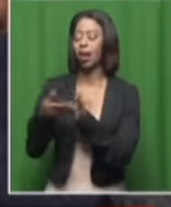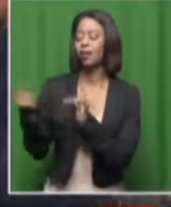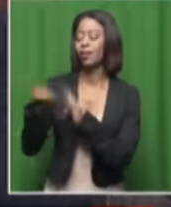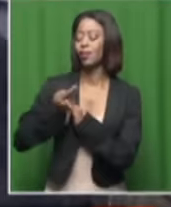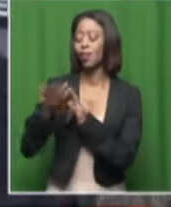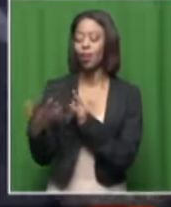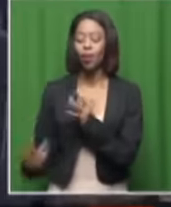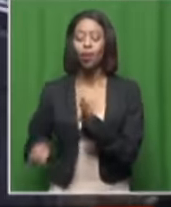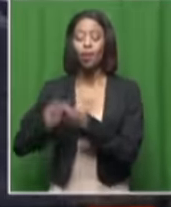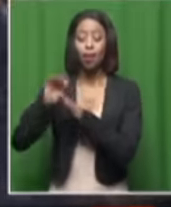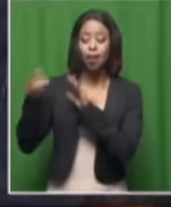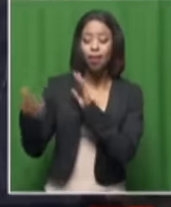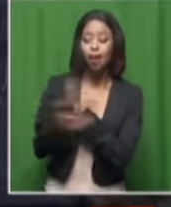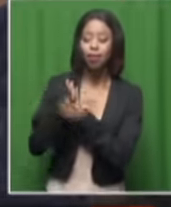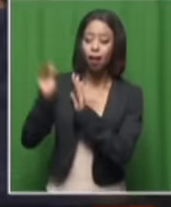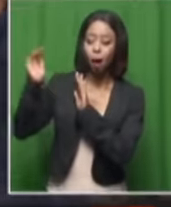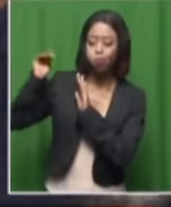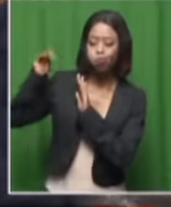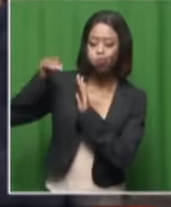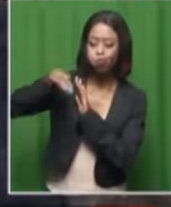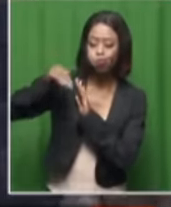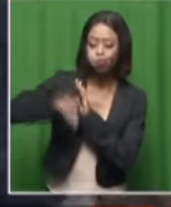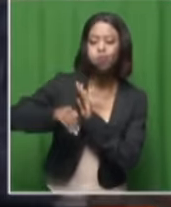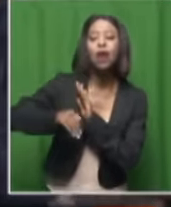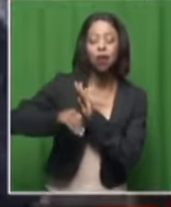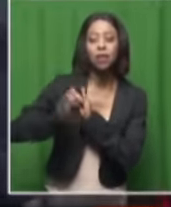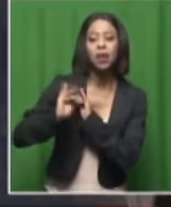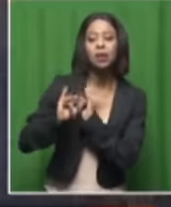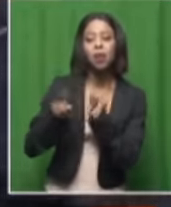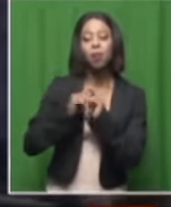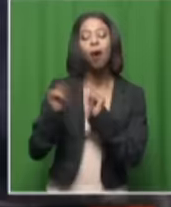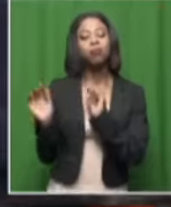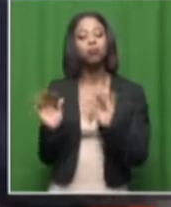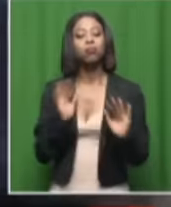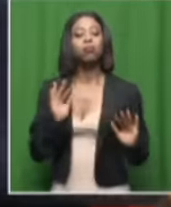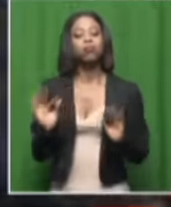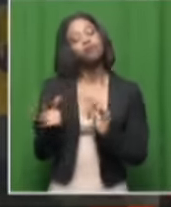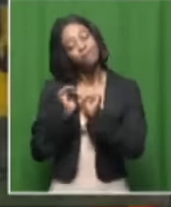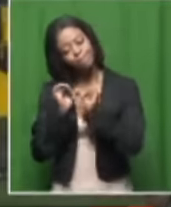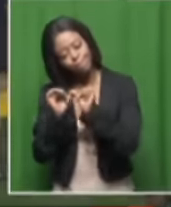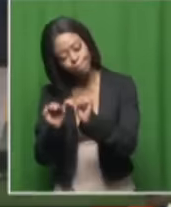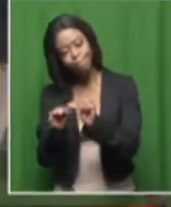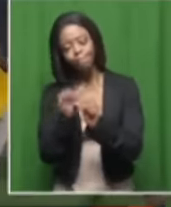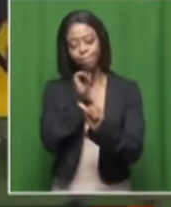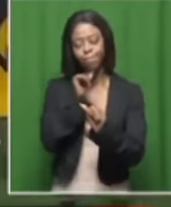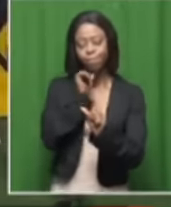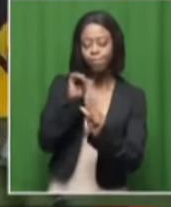and everything suddenly looks bad. But we were calm, we continue